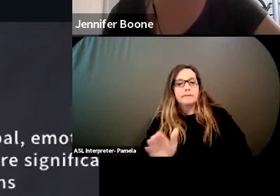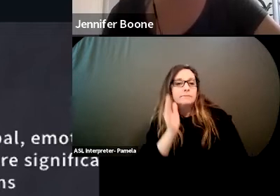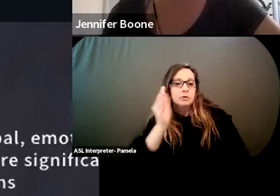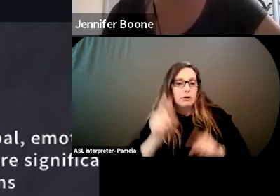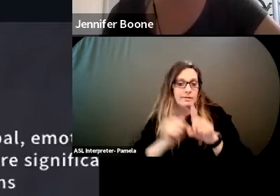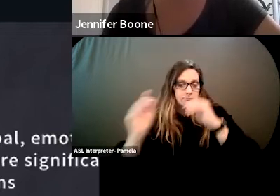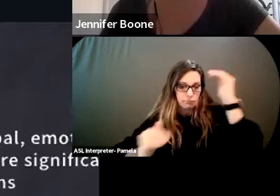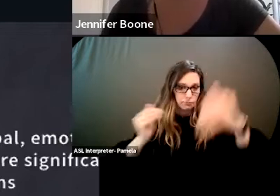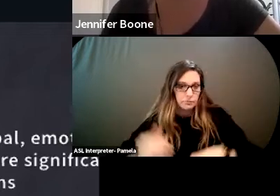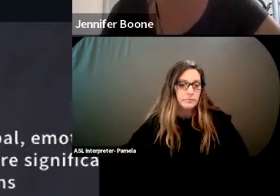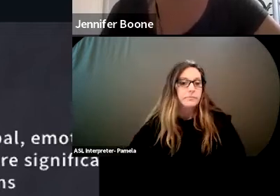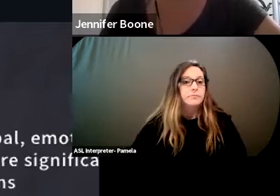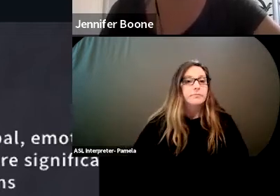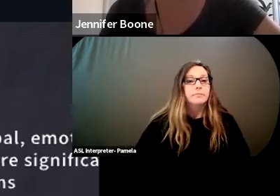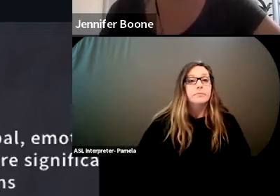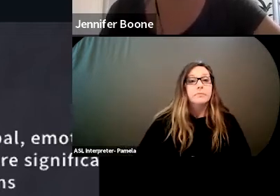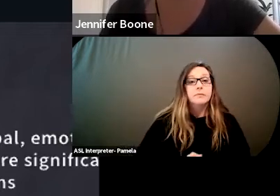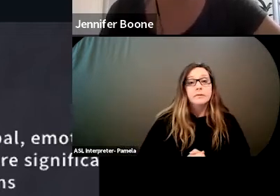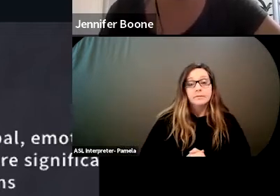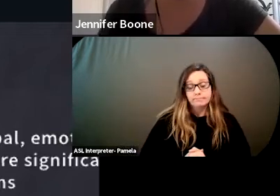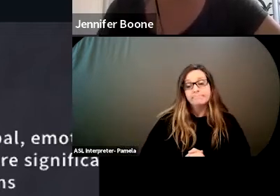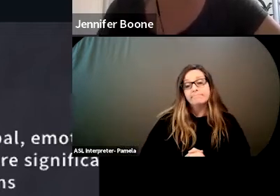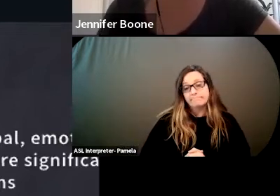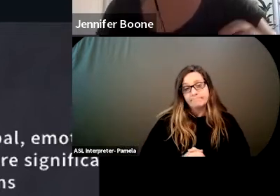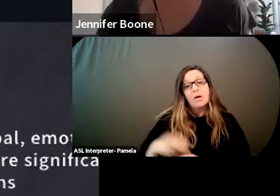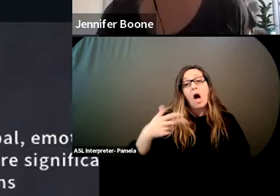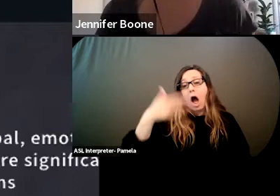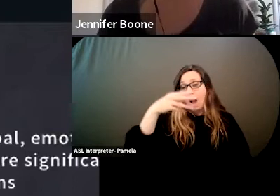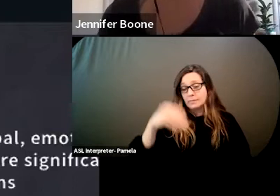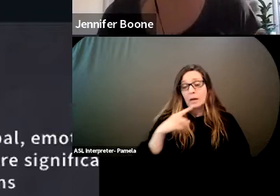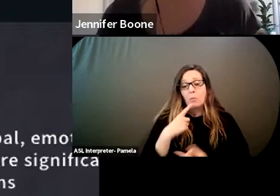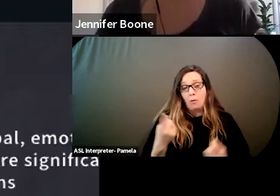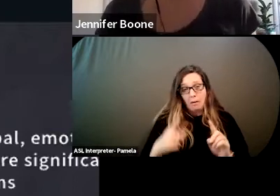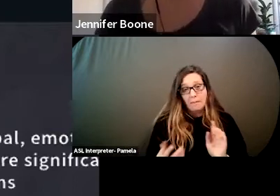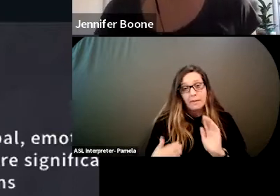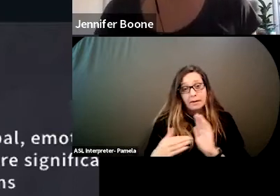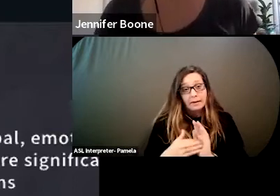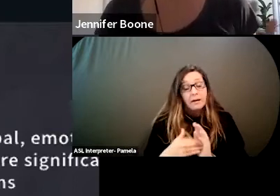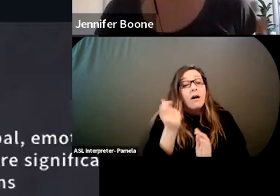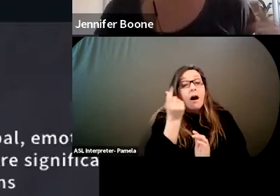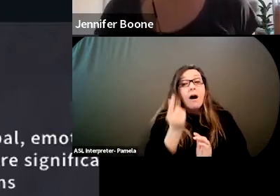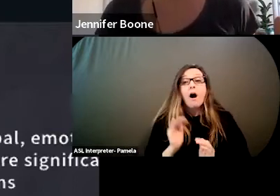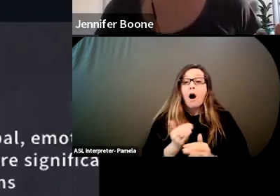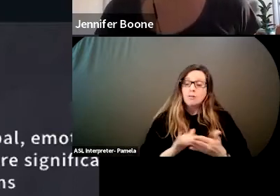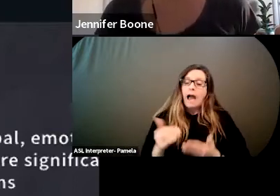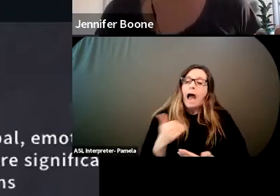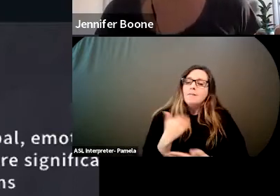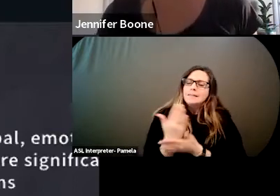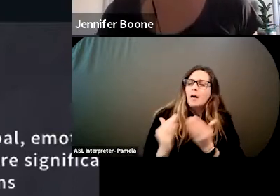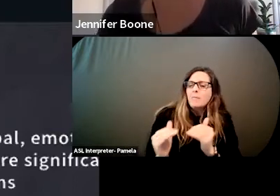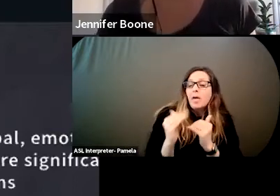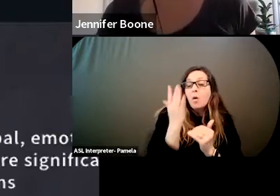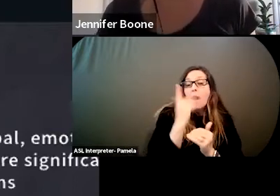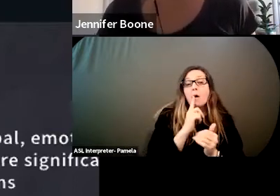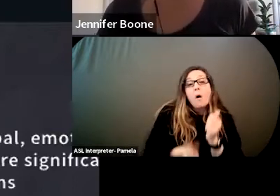risk factor for re-victimization as an adult. There are some limitations to the study, as the majority of